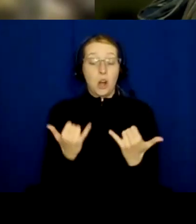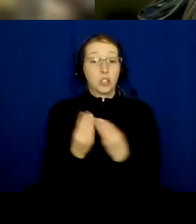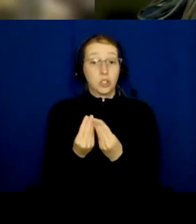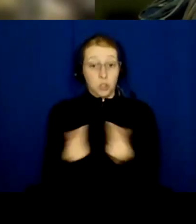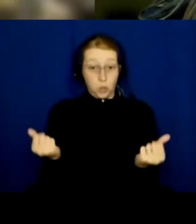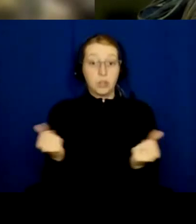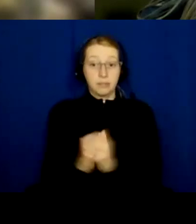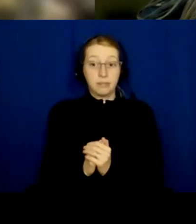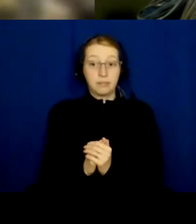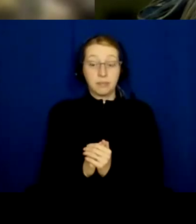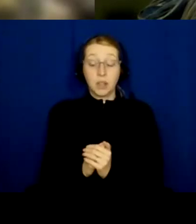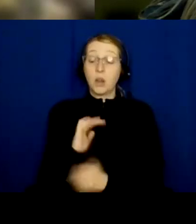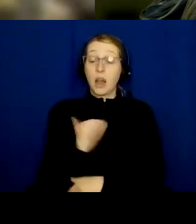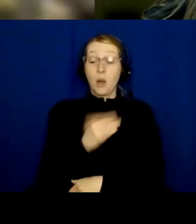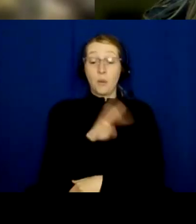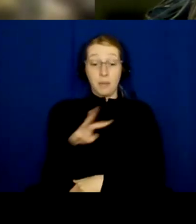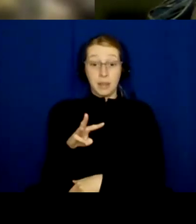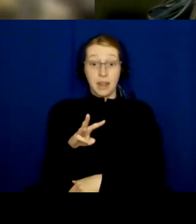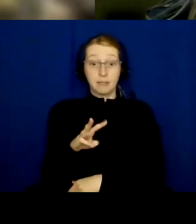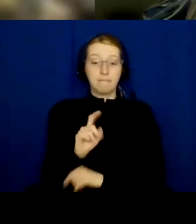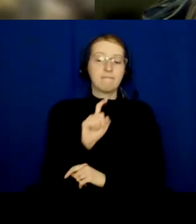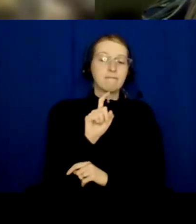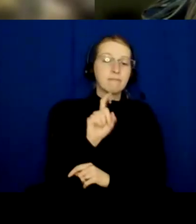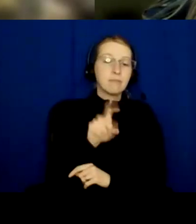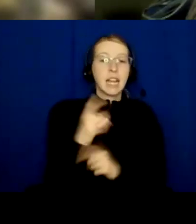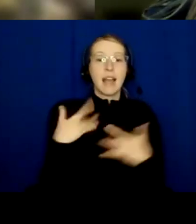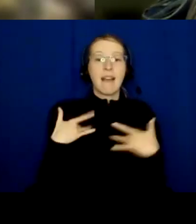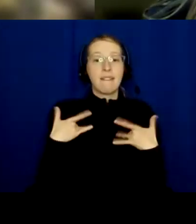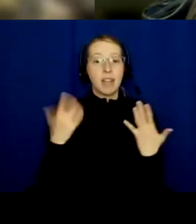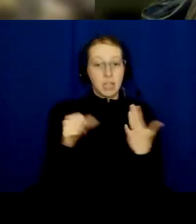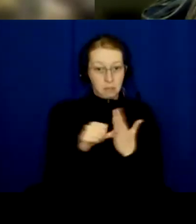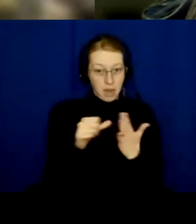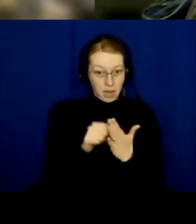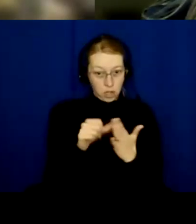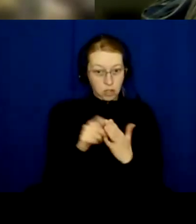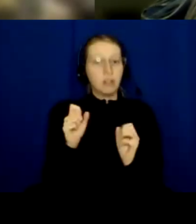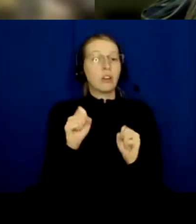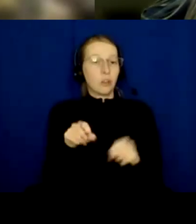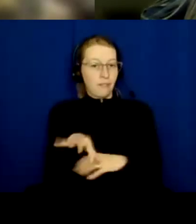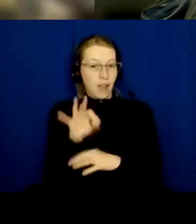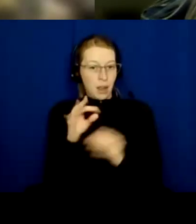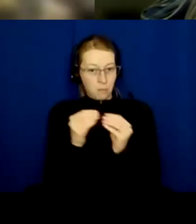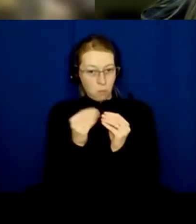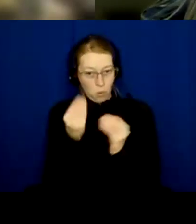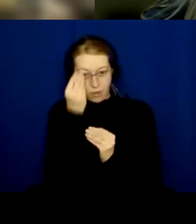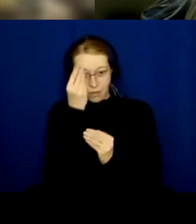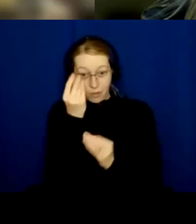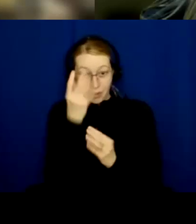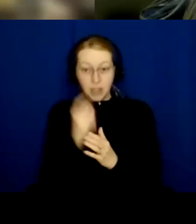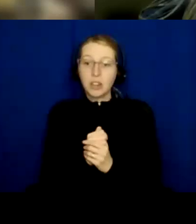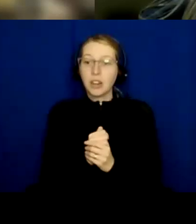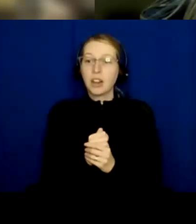events page of our website for more information about this webinar that will talk more about